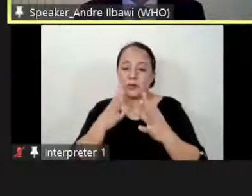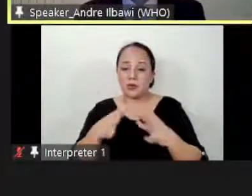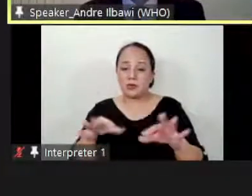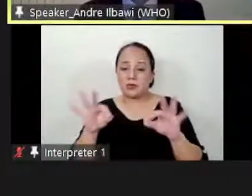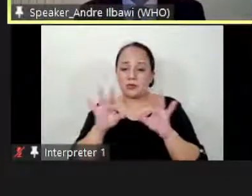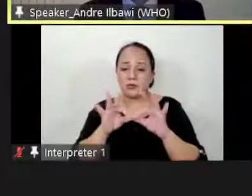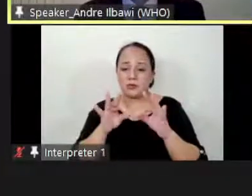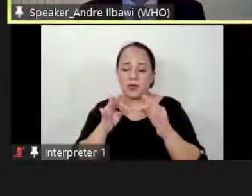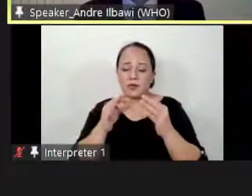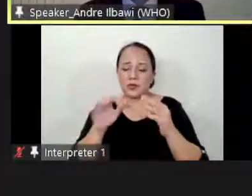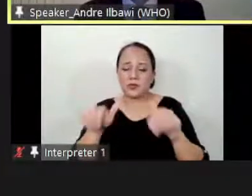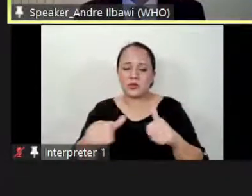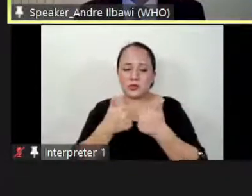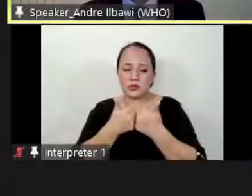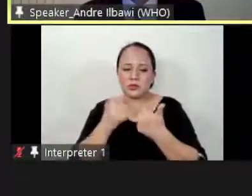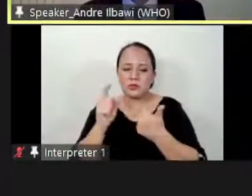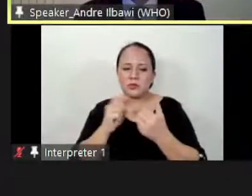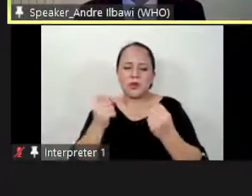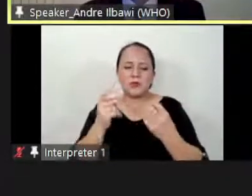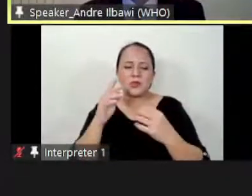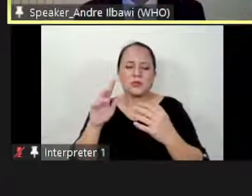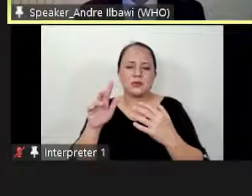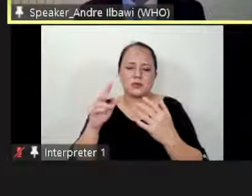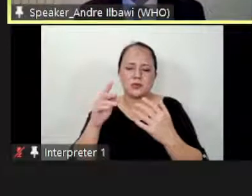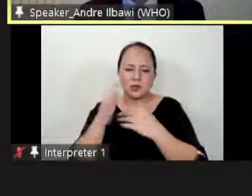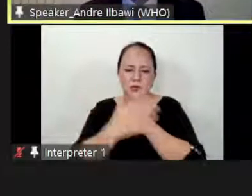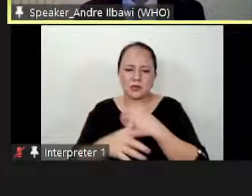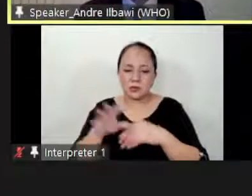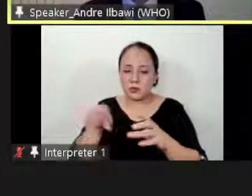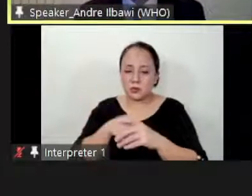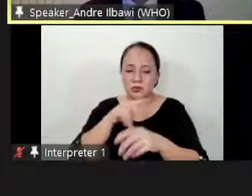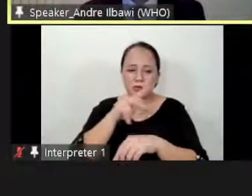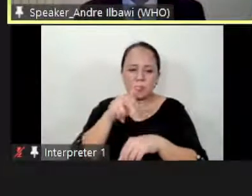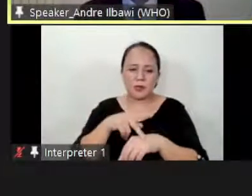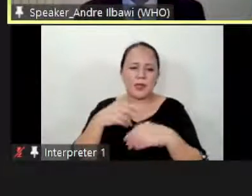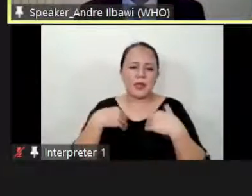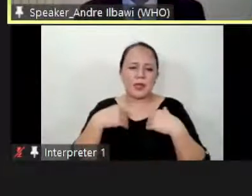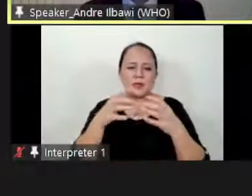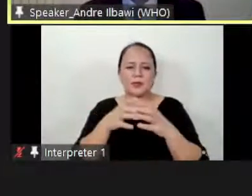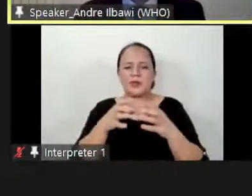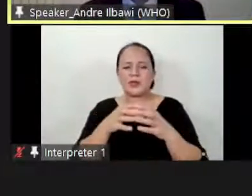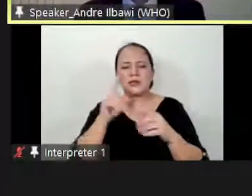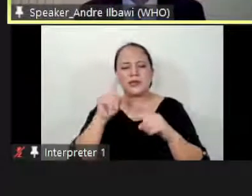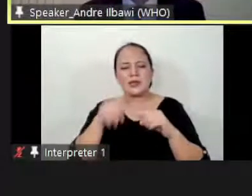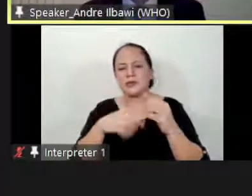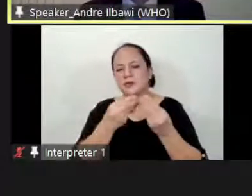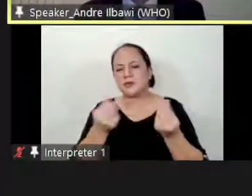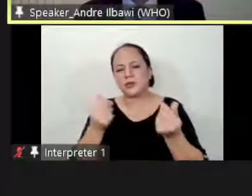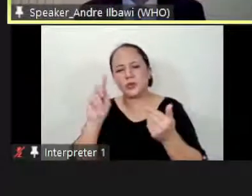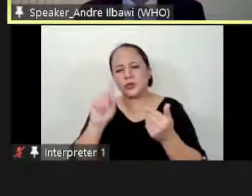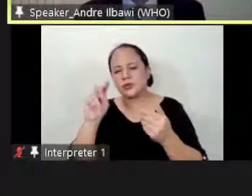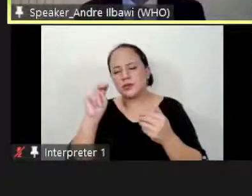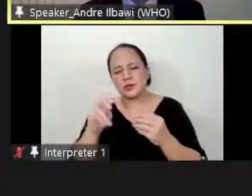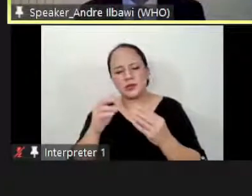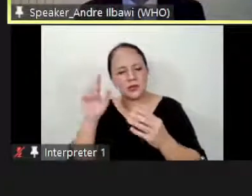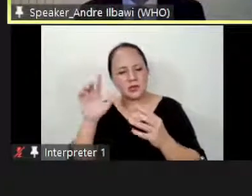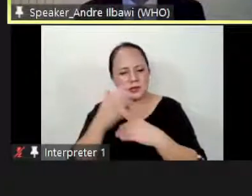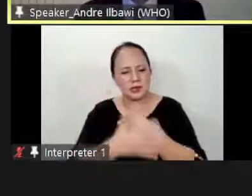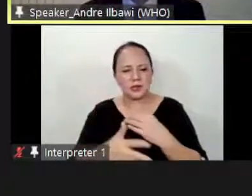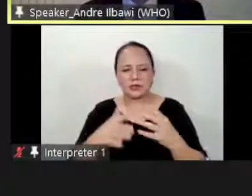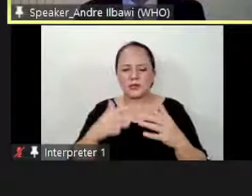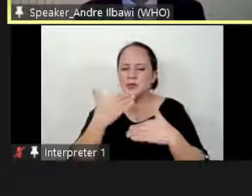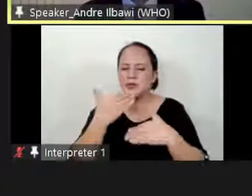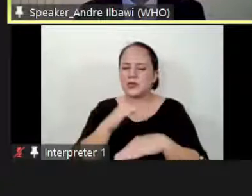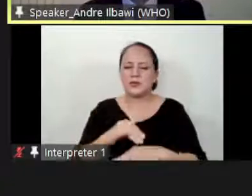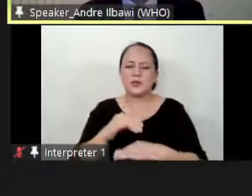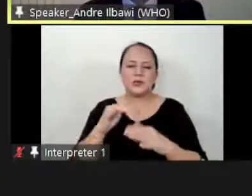We know that many countries, including the Philippines, have workforce densities that are unable to meet the country needs. And this is a major limitation